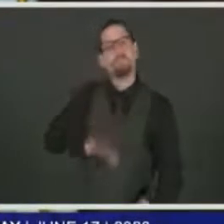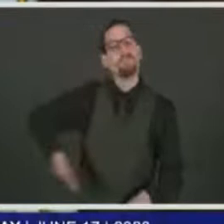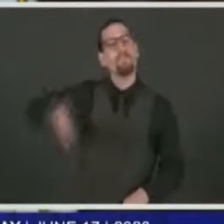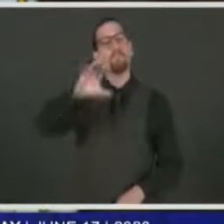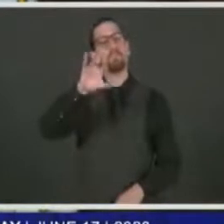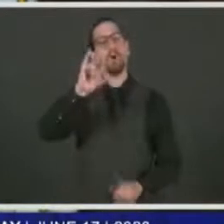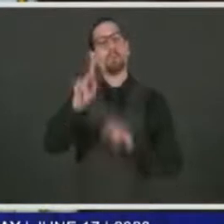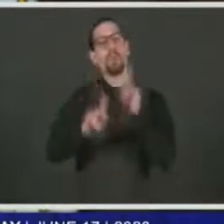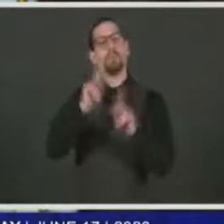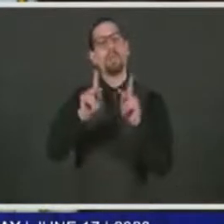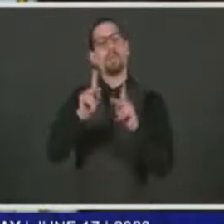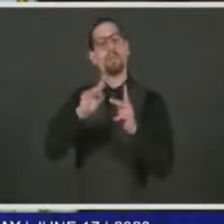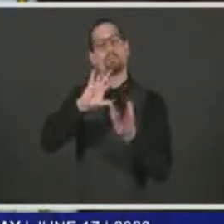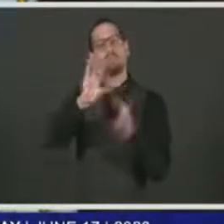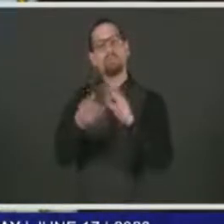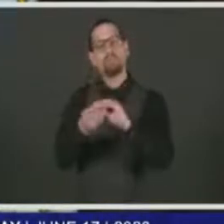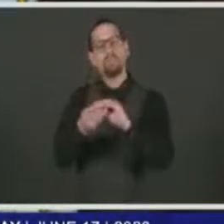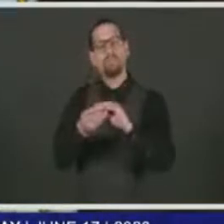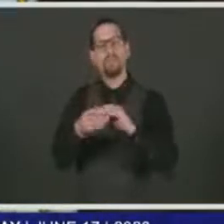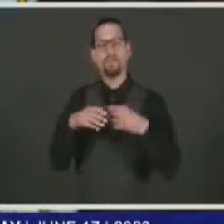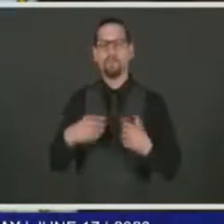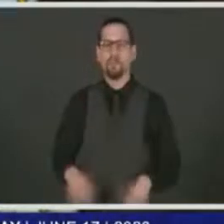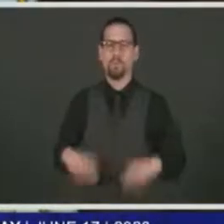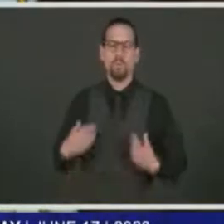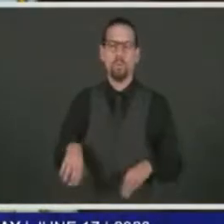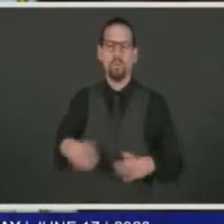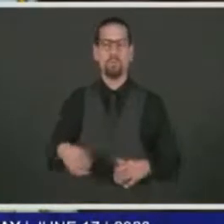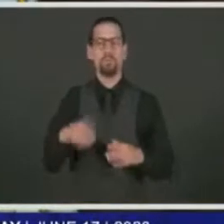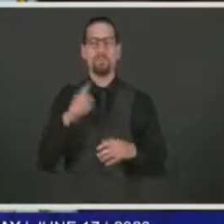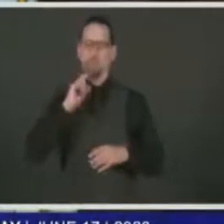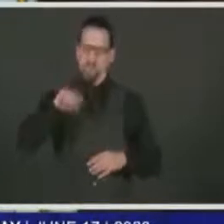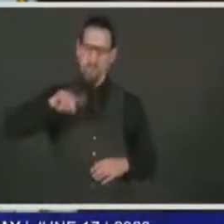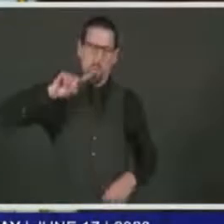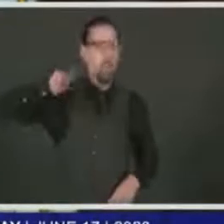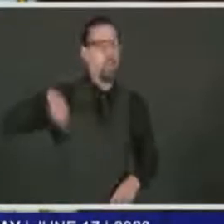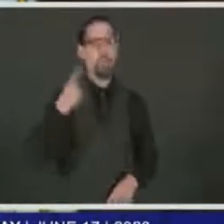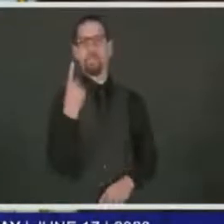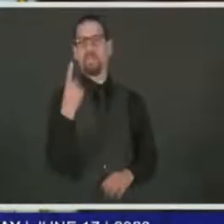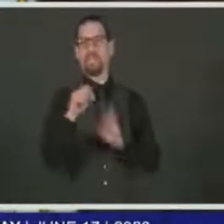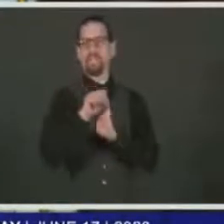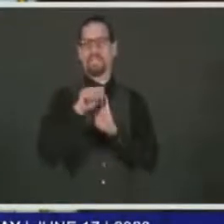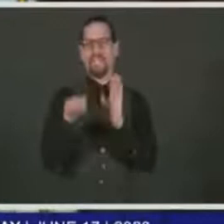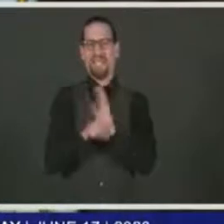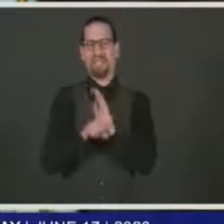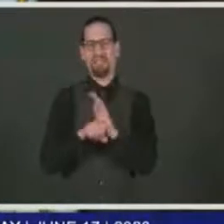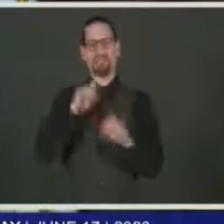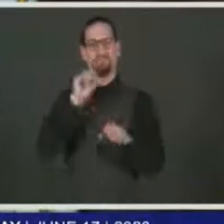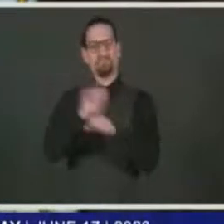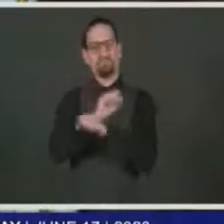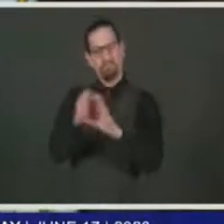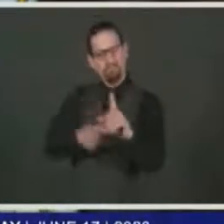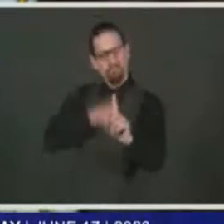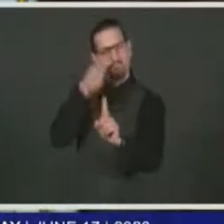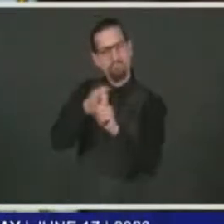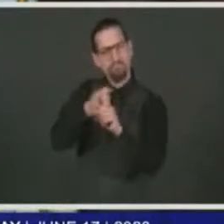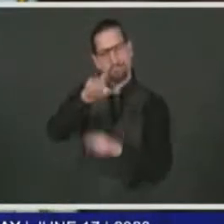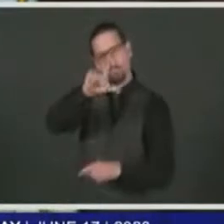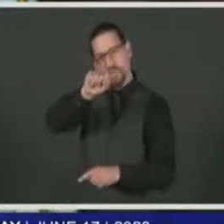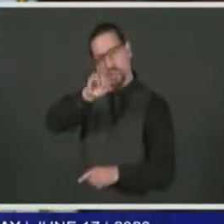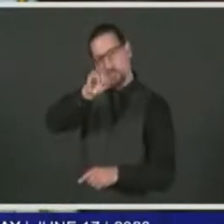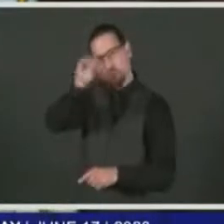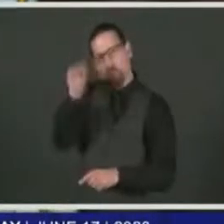in America that can say we've tested 20% of our population, as compared to the national average of 7 or